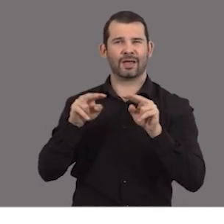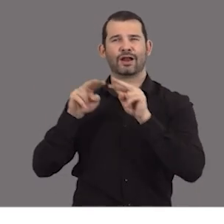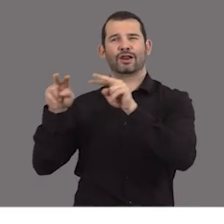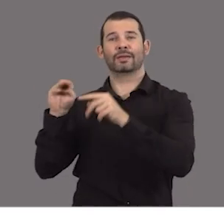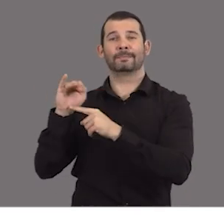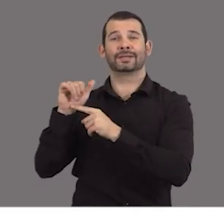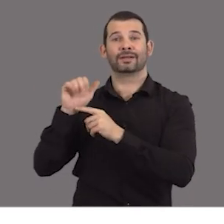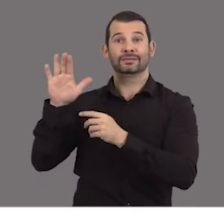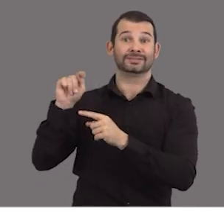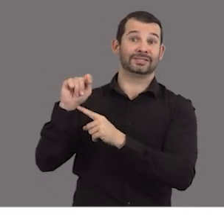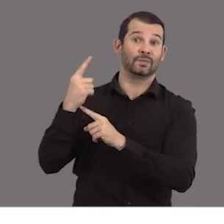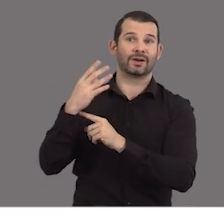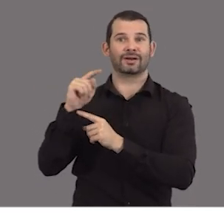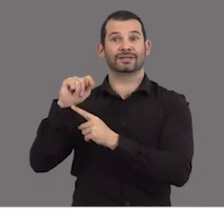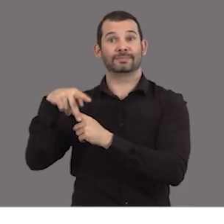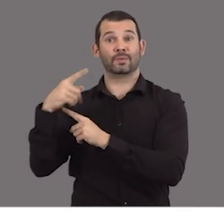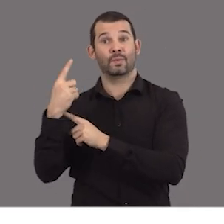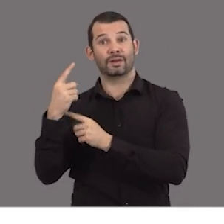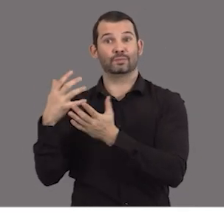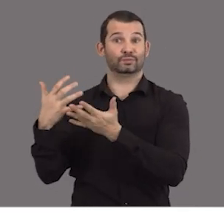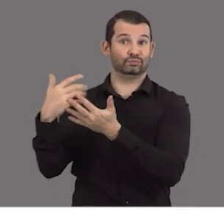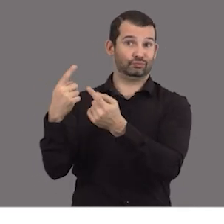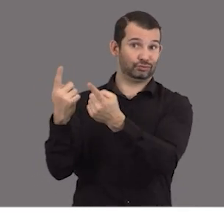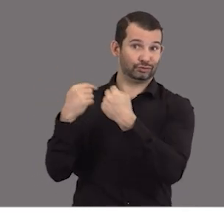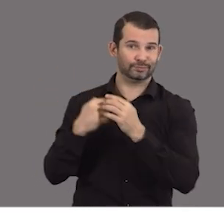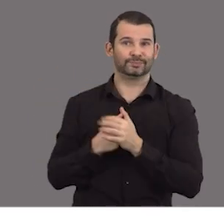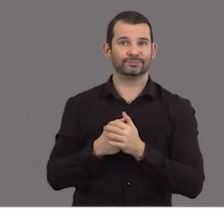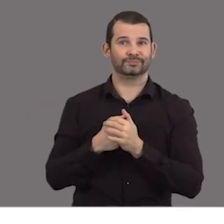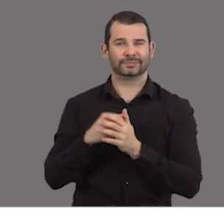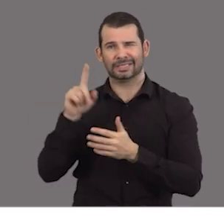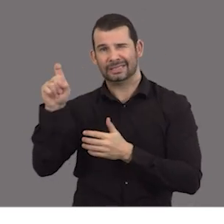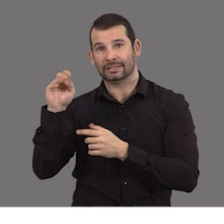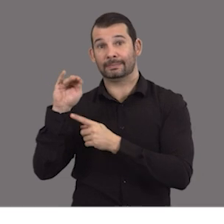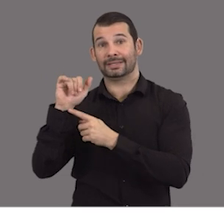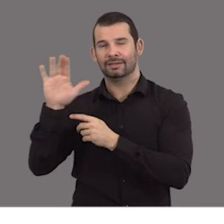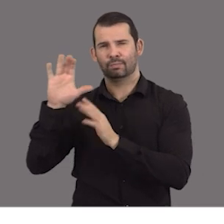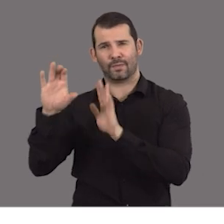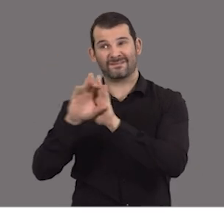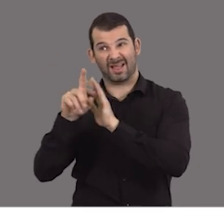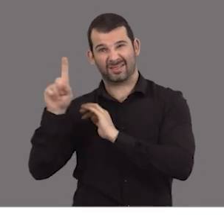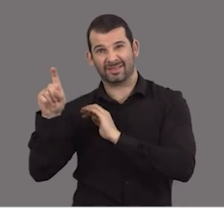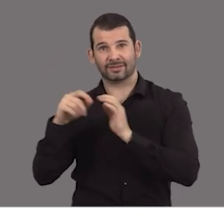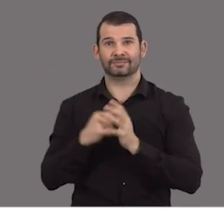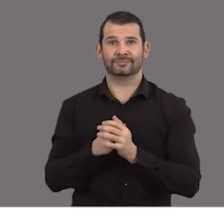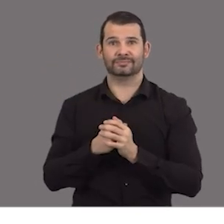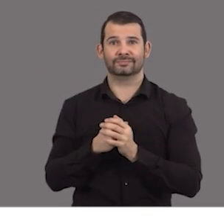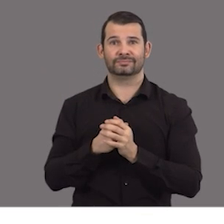look at Mia's T1 and TP1 returns. Click on Mia's profile.